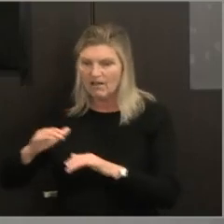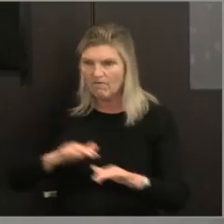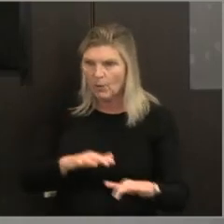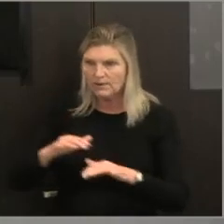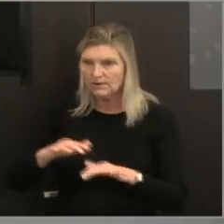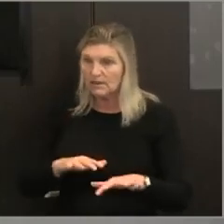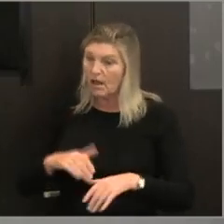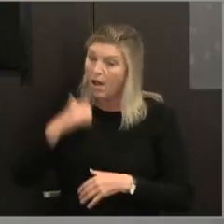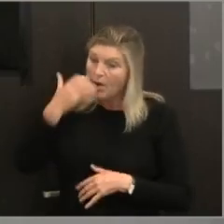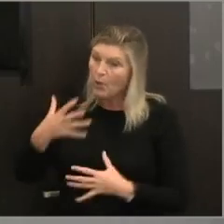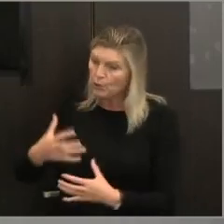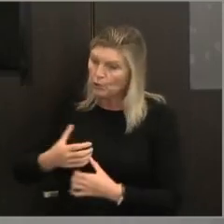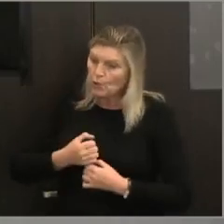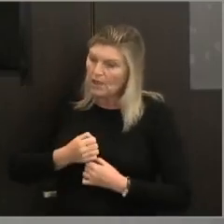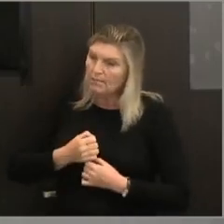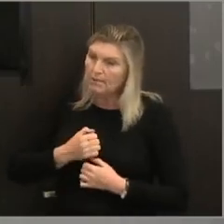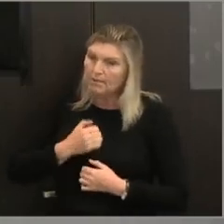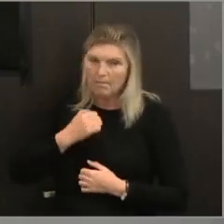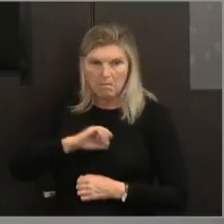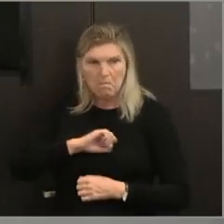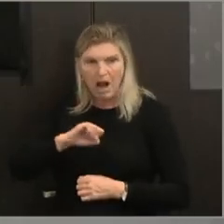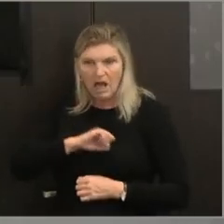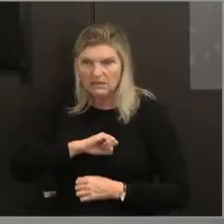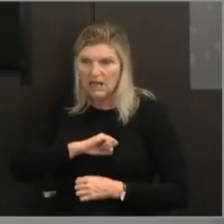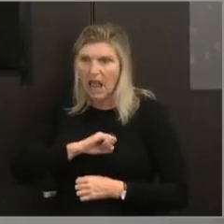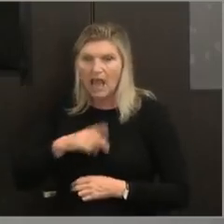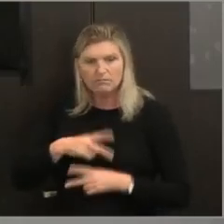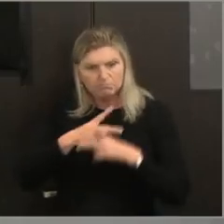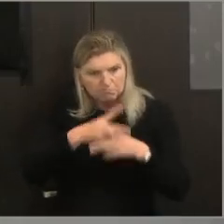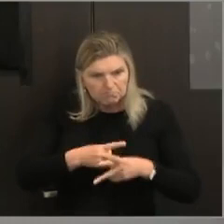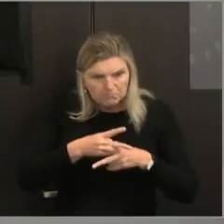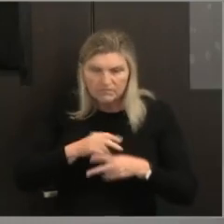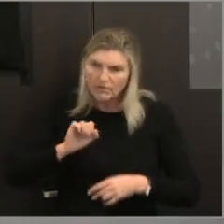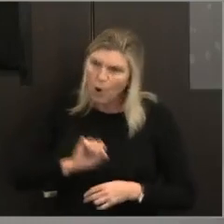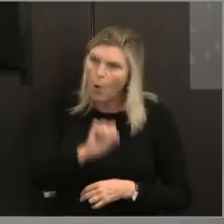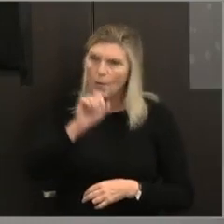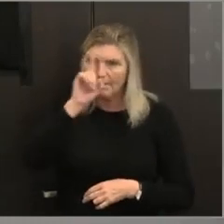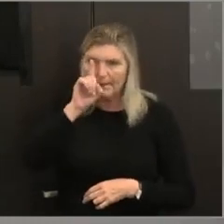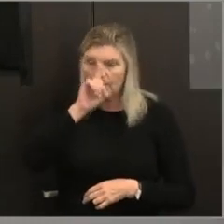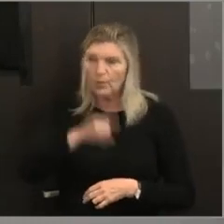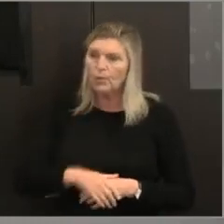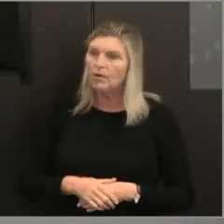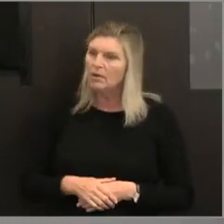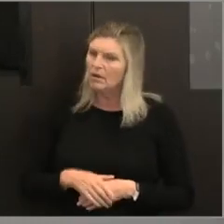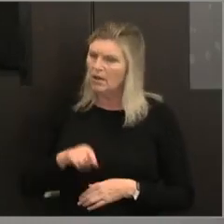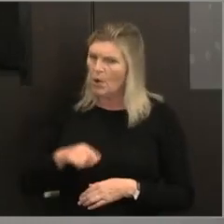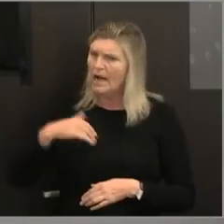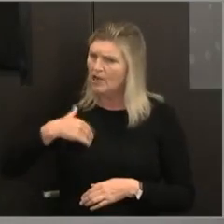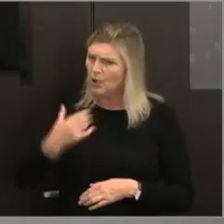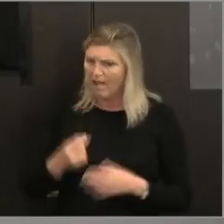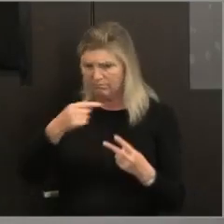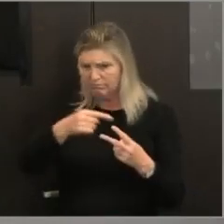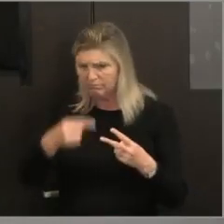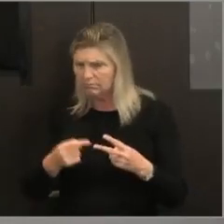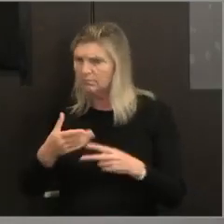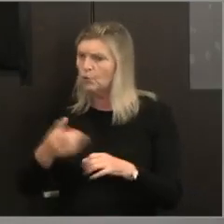retained mana and tino rangatiratanga because that was the prerequisite to any equitable relationship.